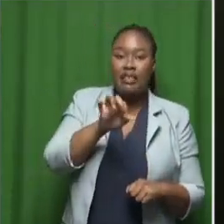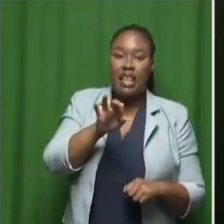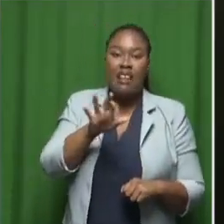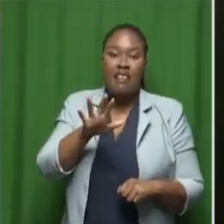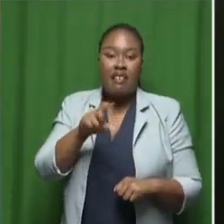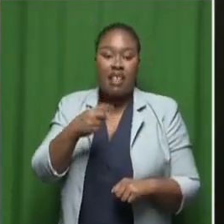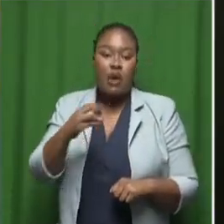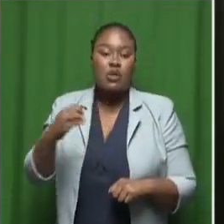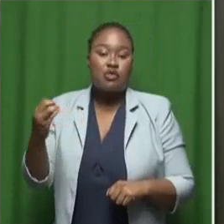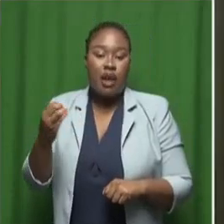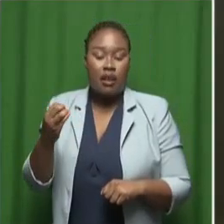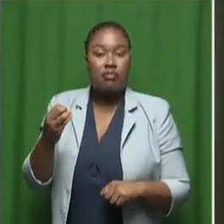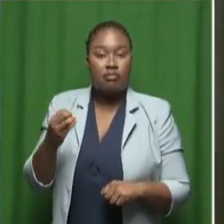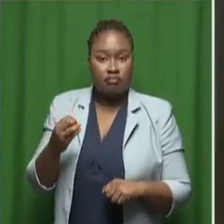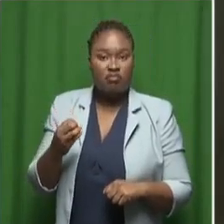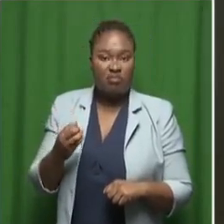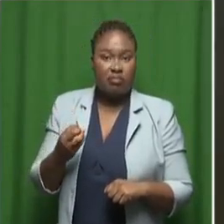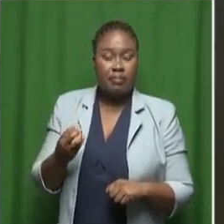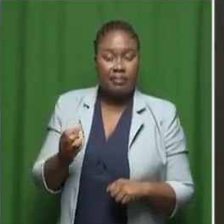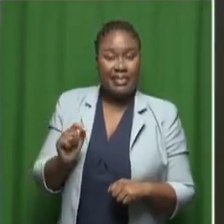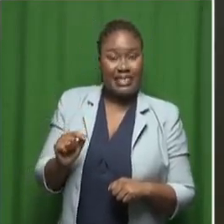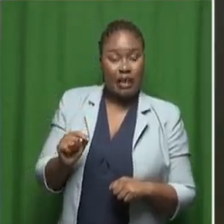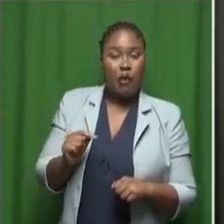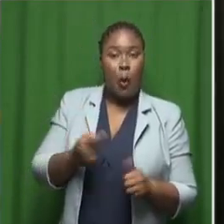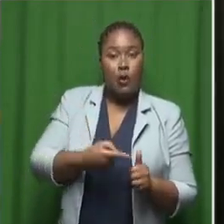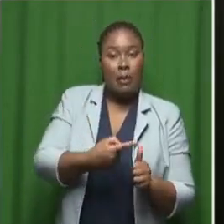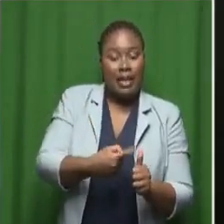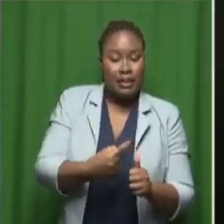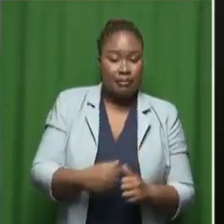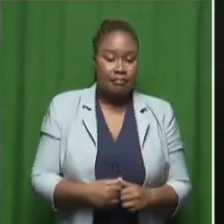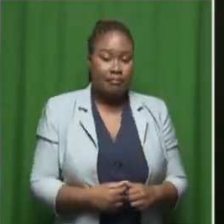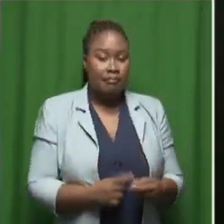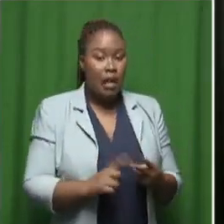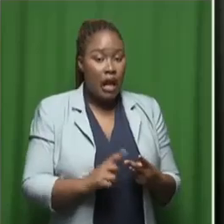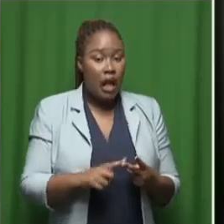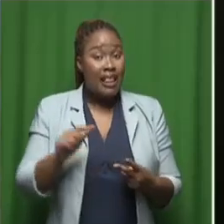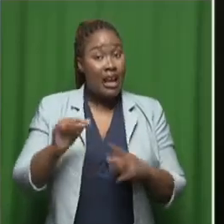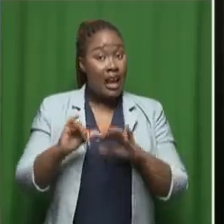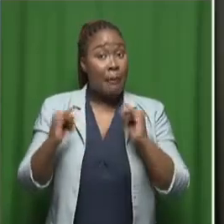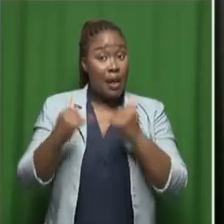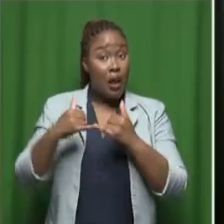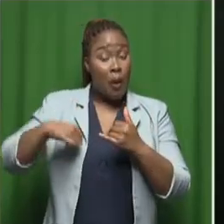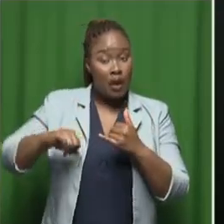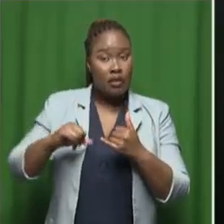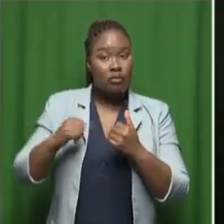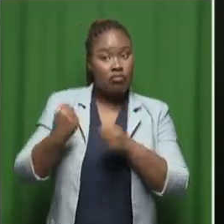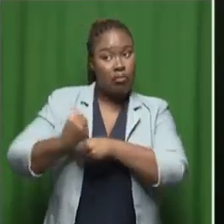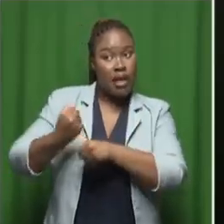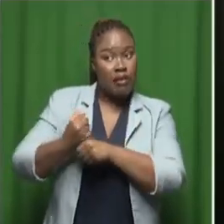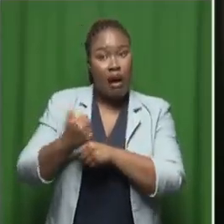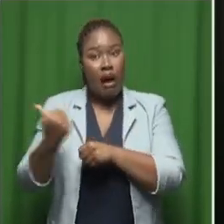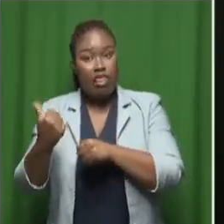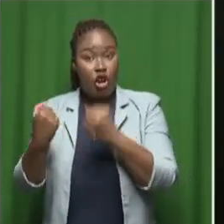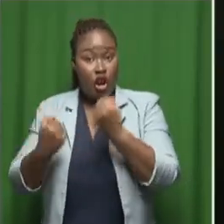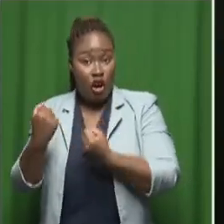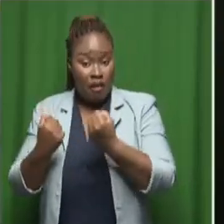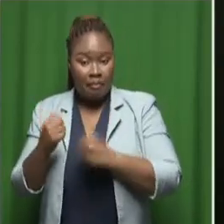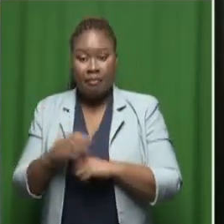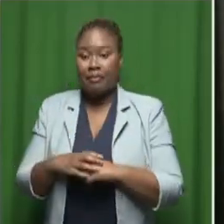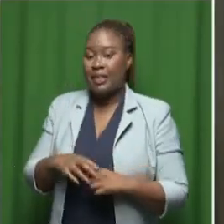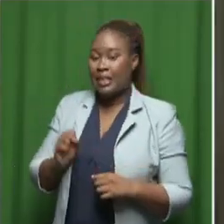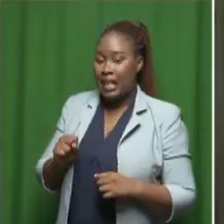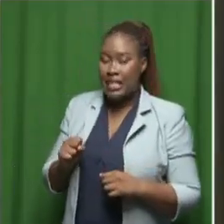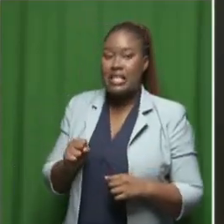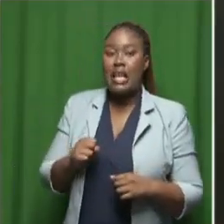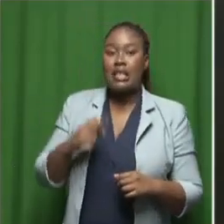735,000. So any other vehicles that the company is working on at the moment? Yes, we are busy developing our double